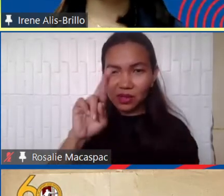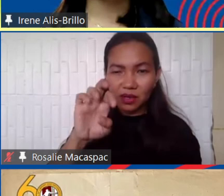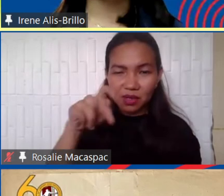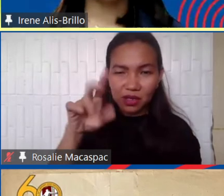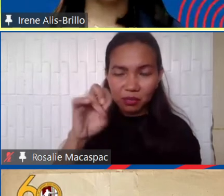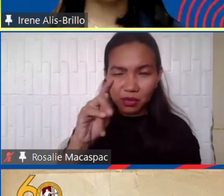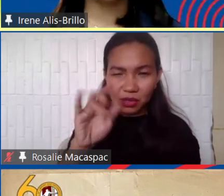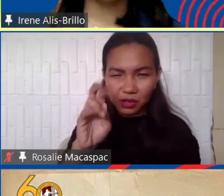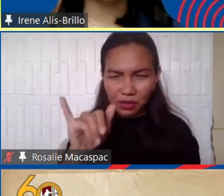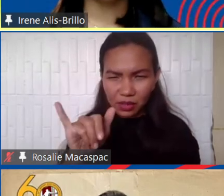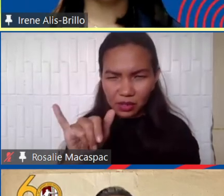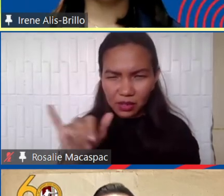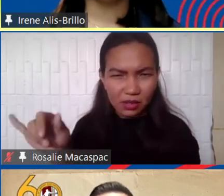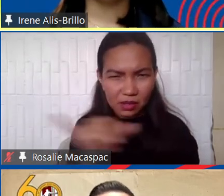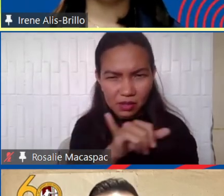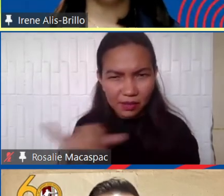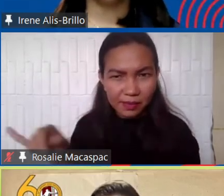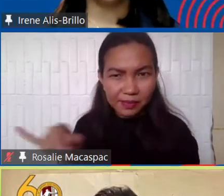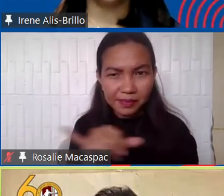situation?